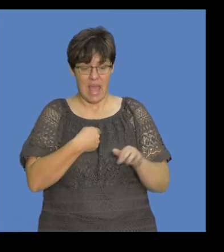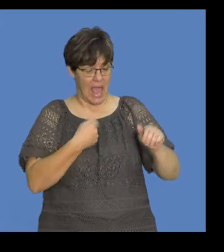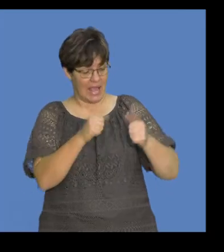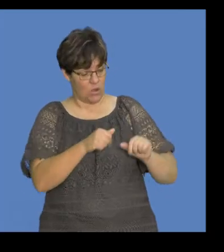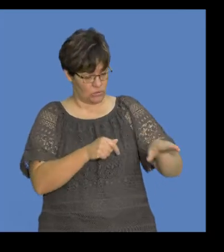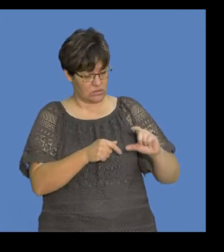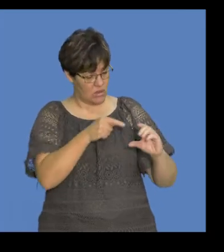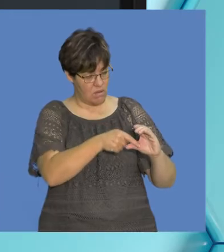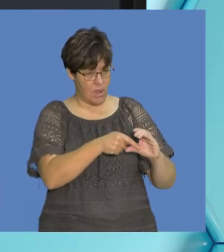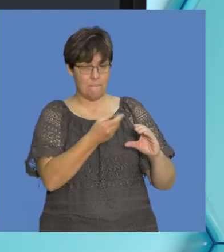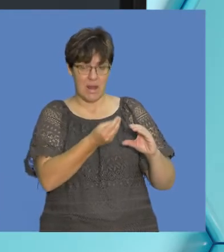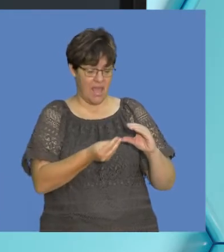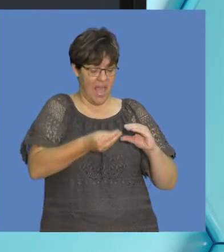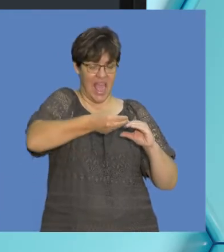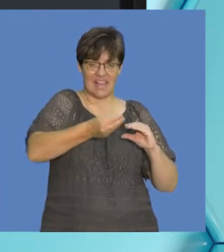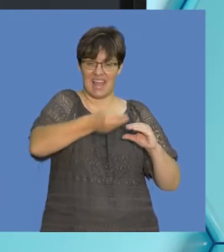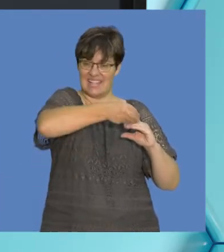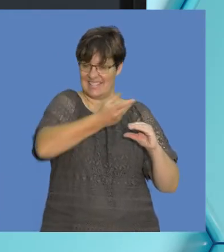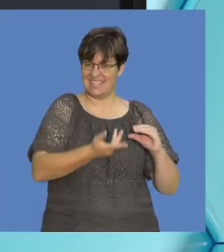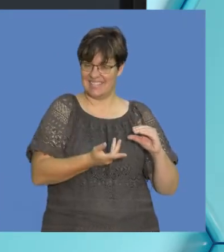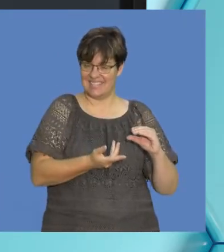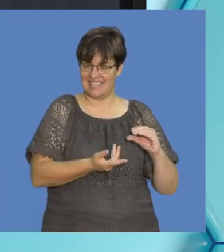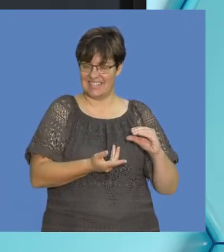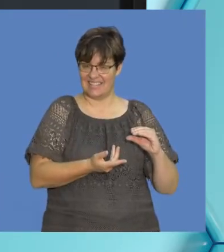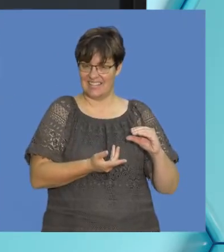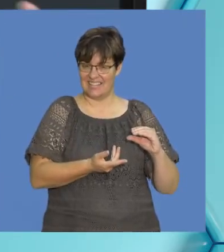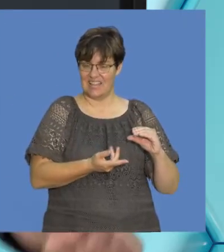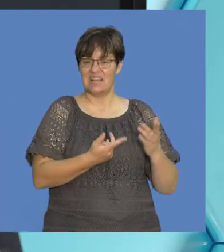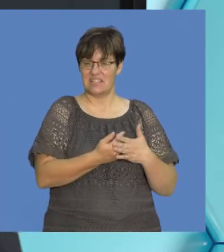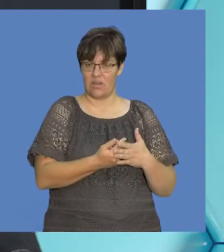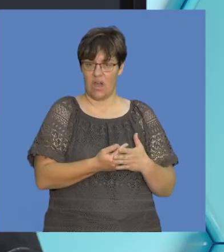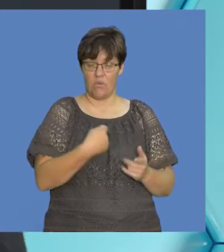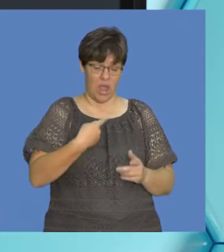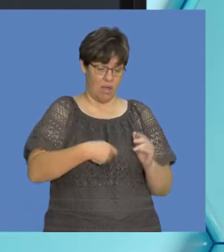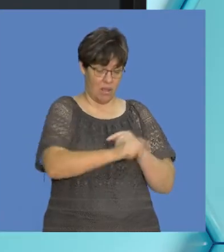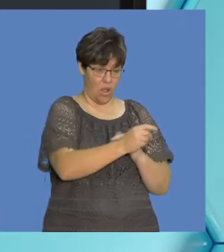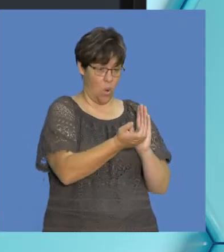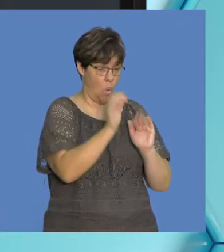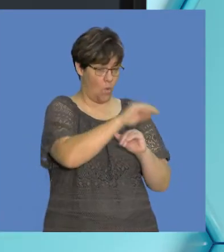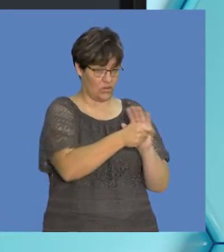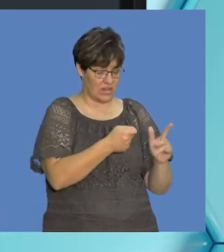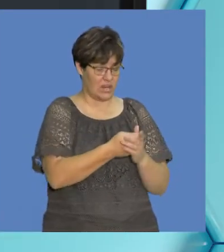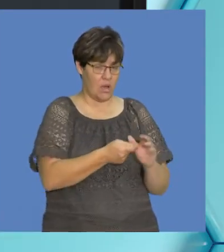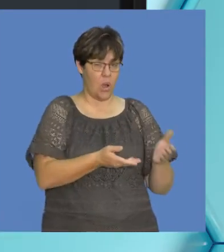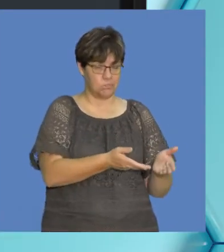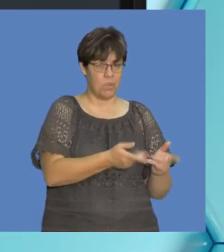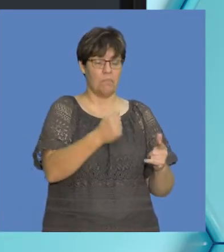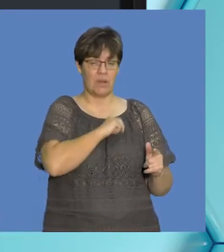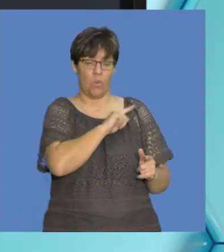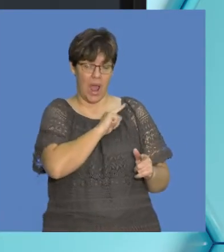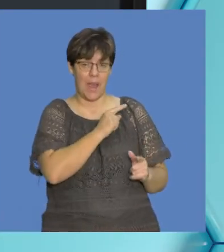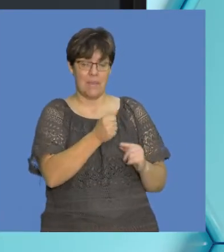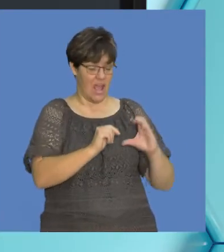account, like we're going to pay interest on overdraft, if we're owing the bank money, we're going to earn interest on our current